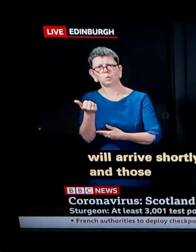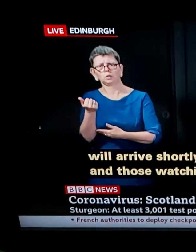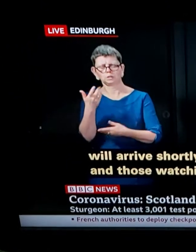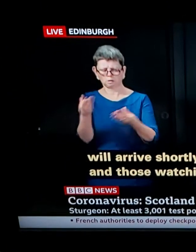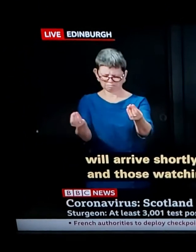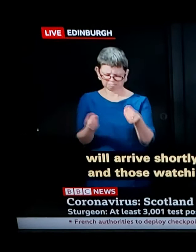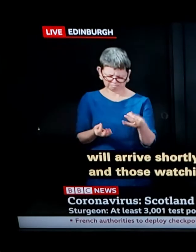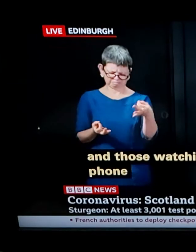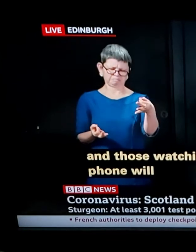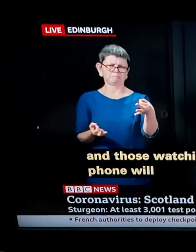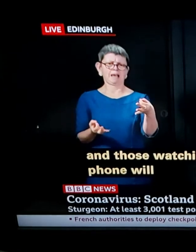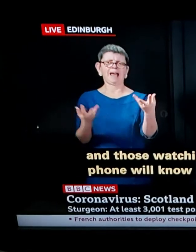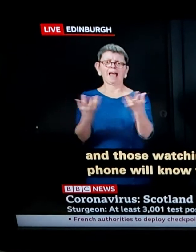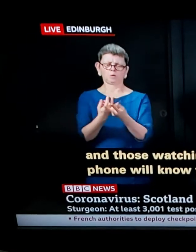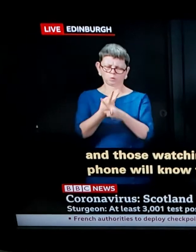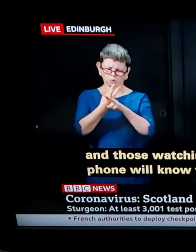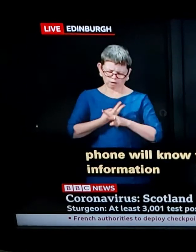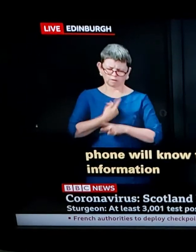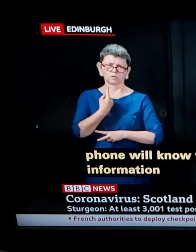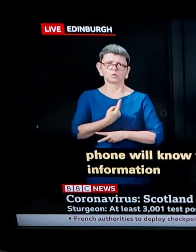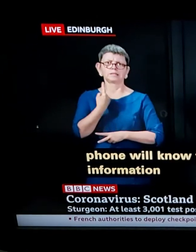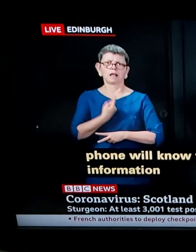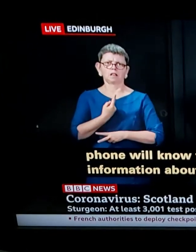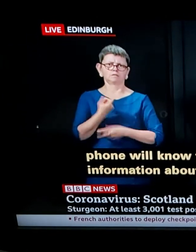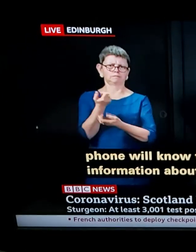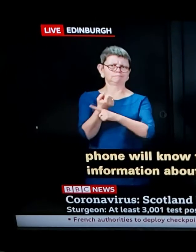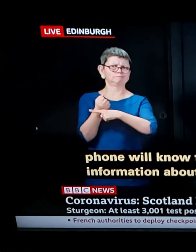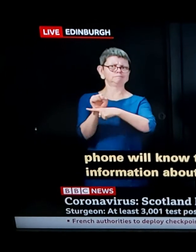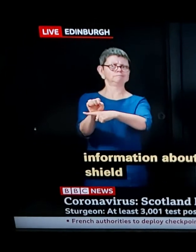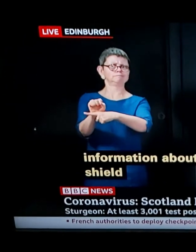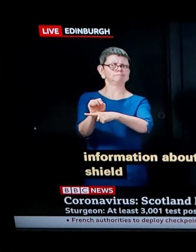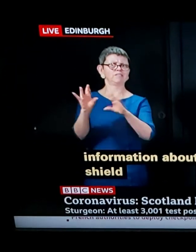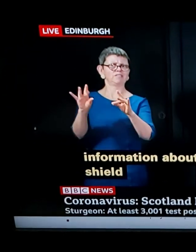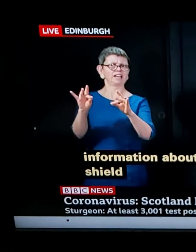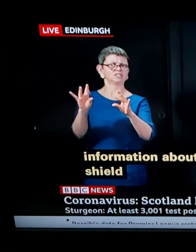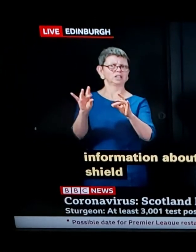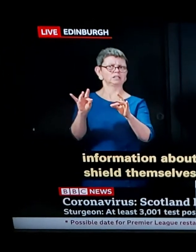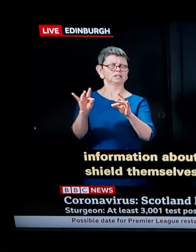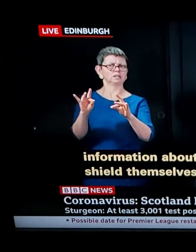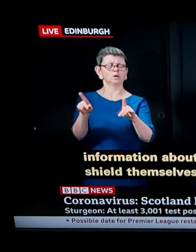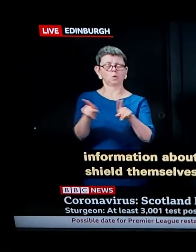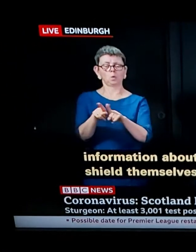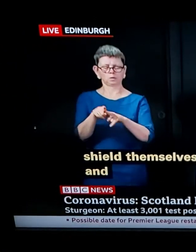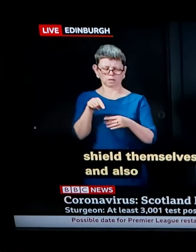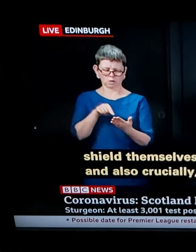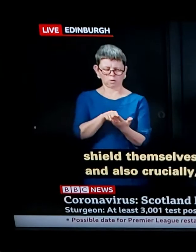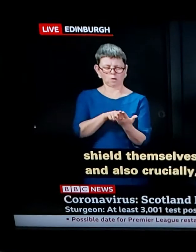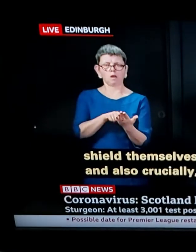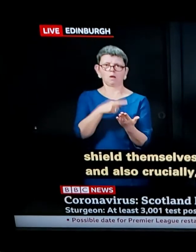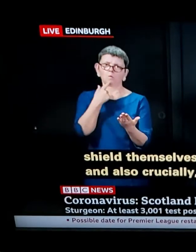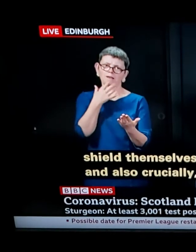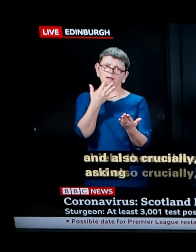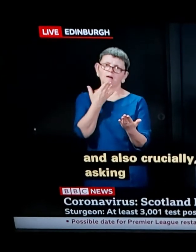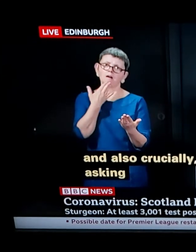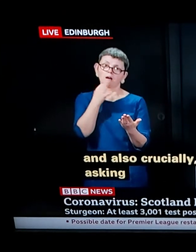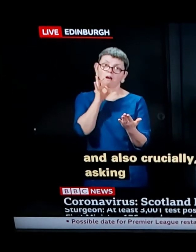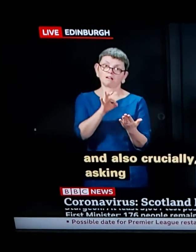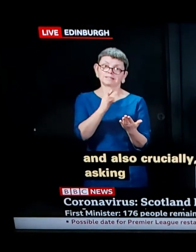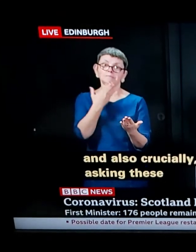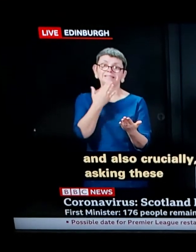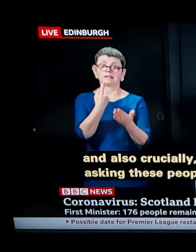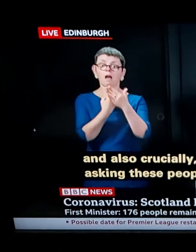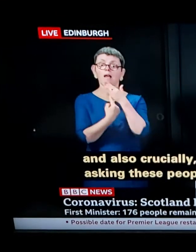how people can shield themselves from infection, and also, crucially, because we're asking these people to isolate for a 12-week